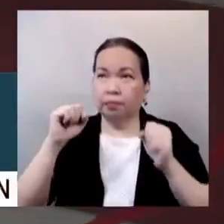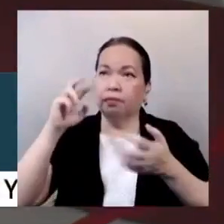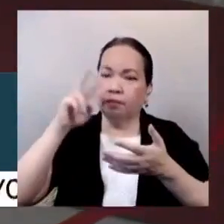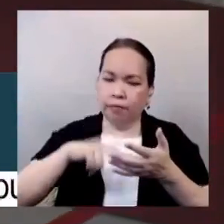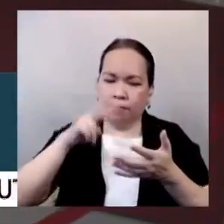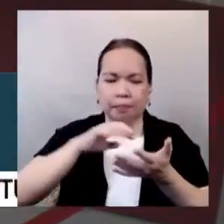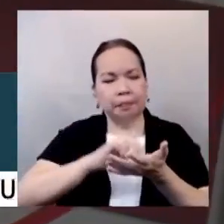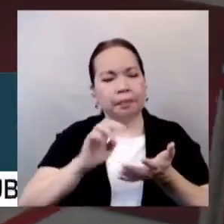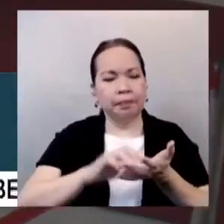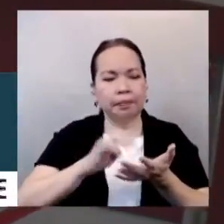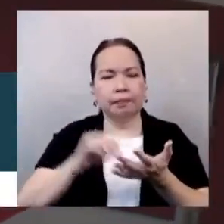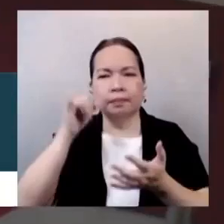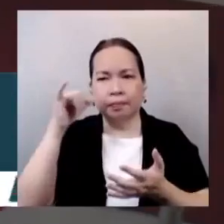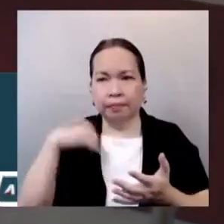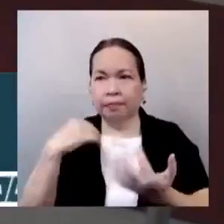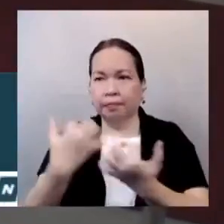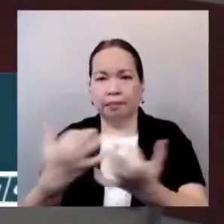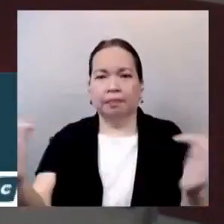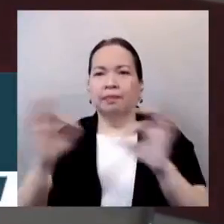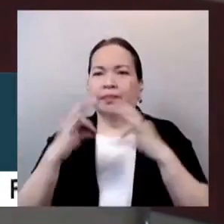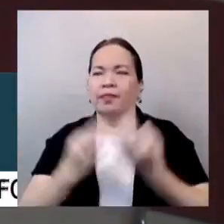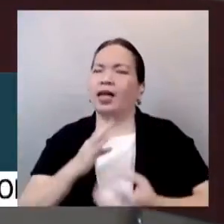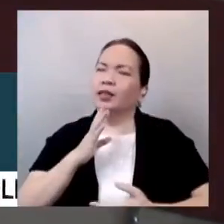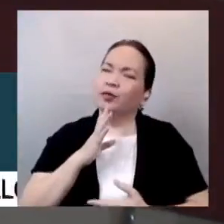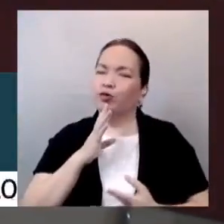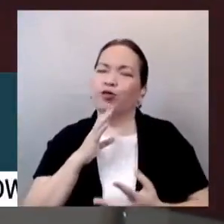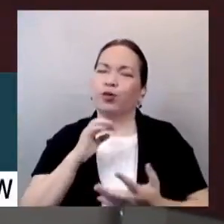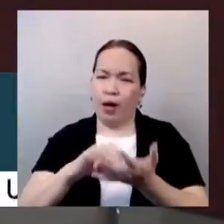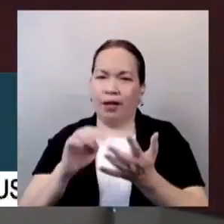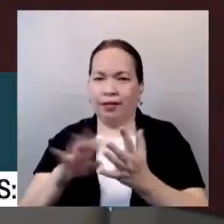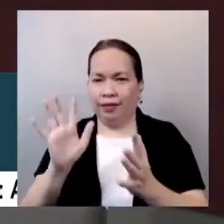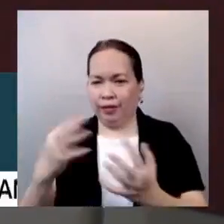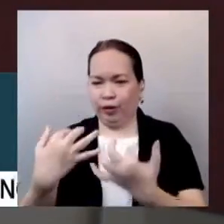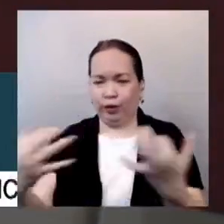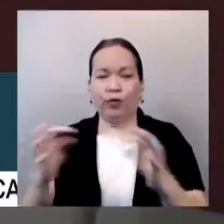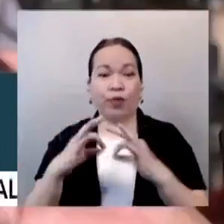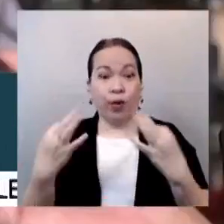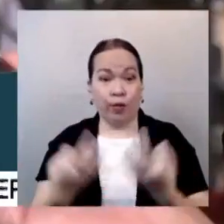it before his family. Let's listen to that statement.